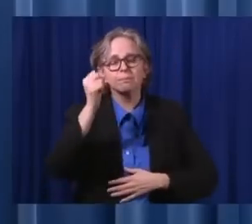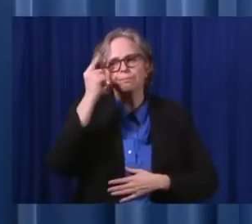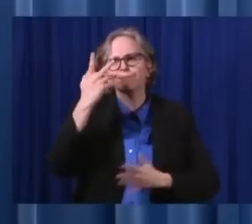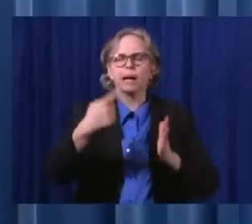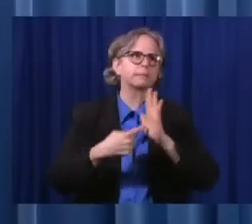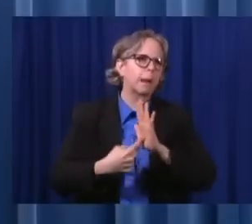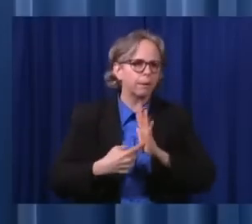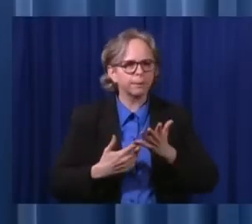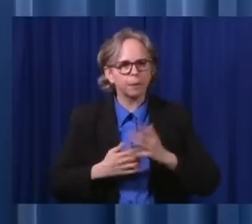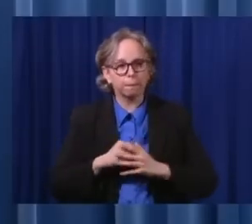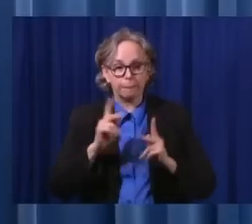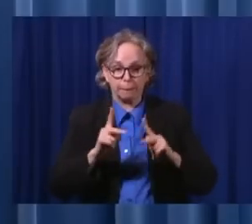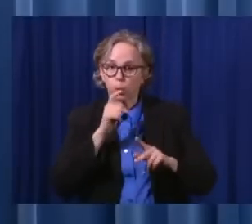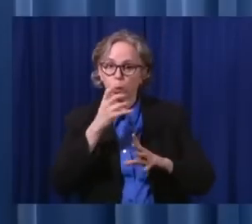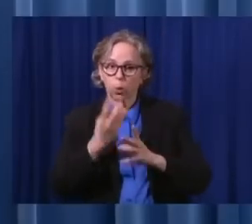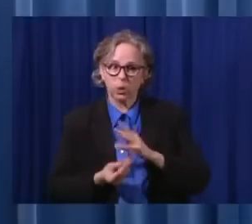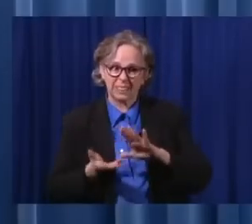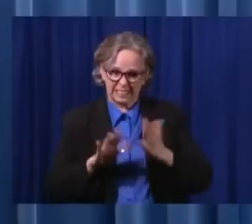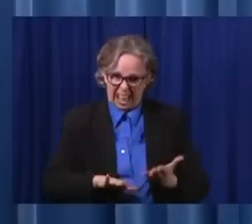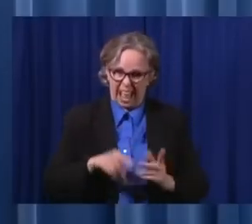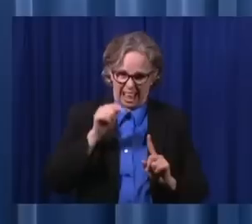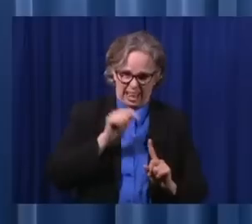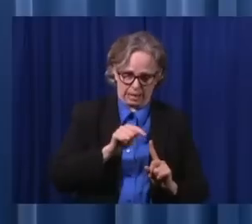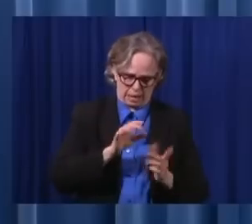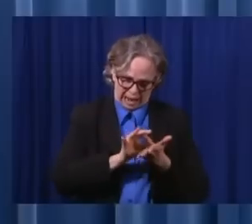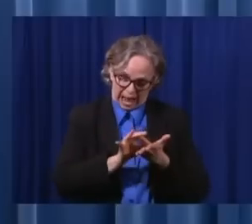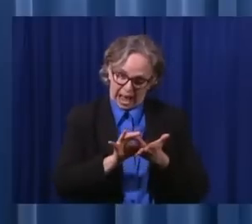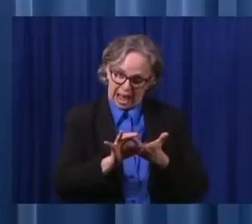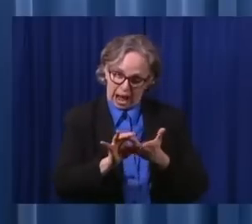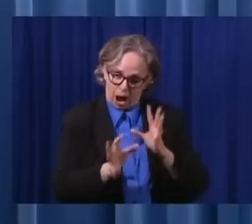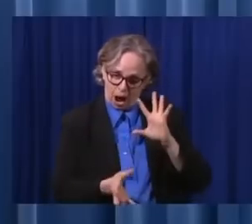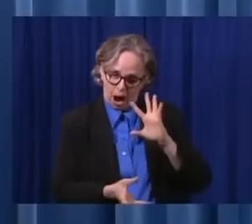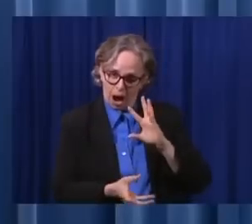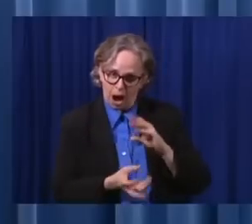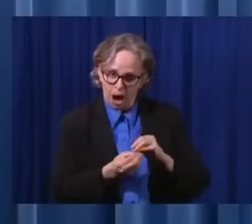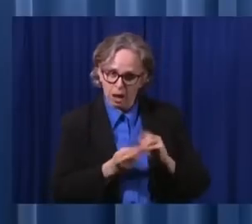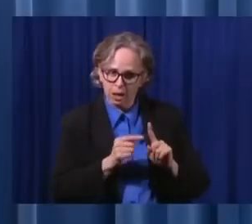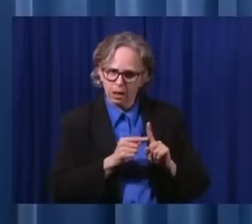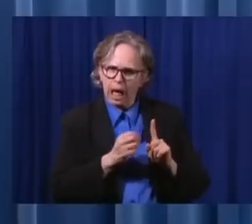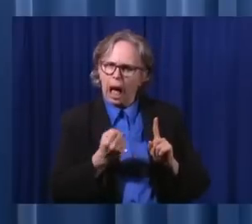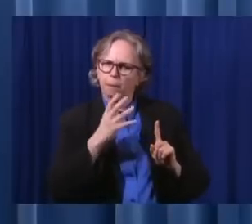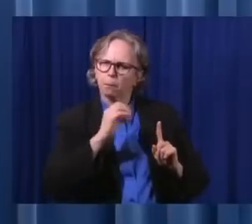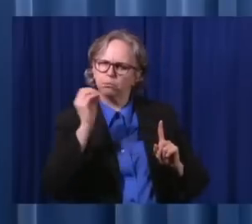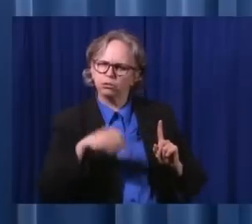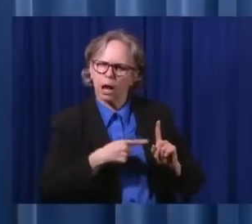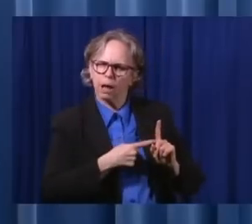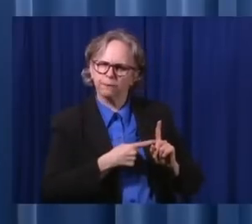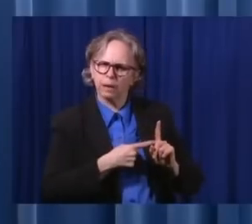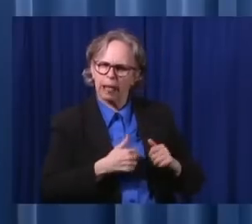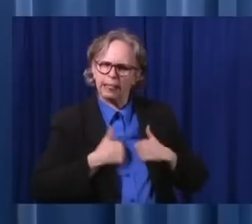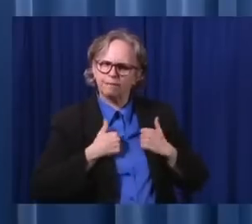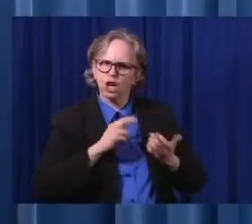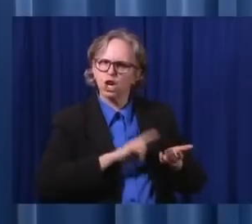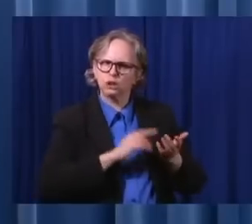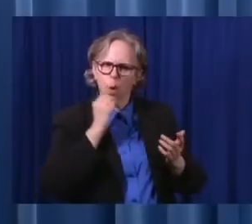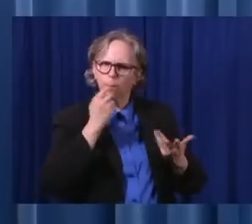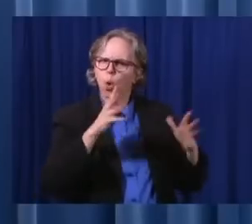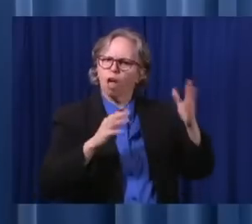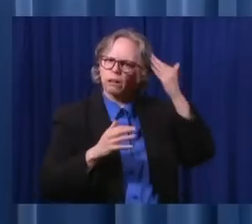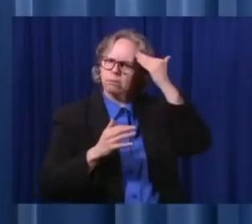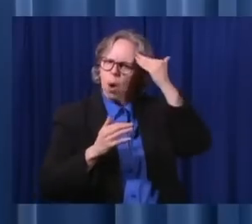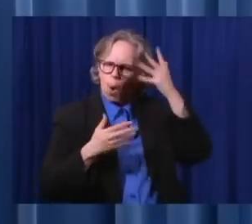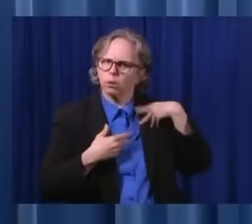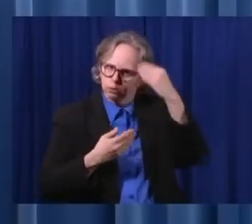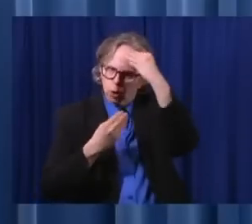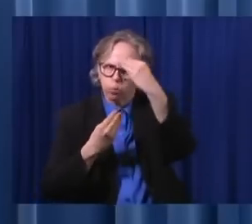is a widely reported figure of the percentage of those people who are in nursing homes. We're not trying to hide anything. We're